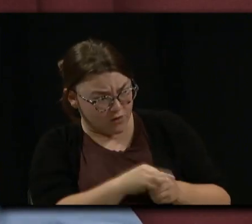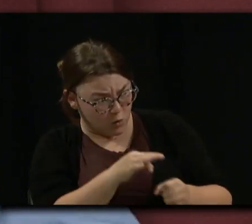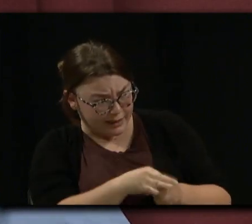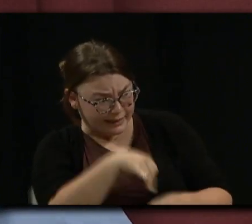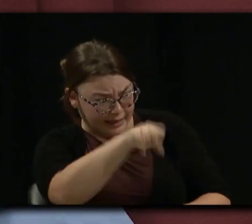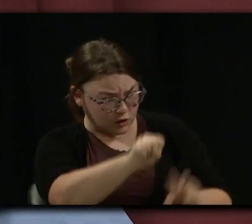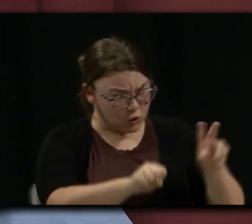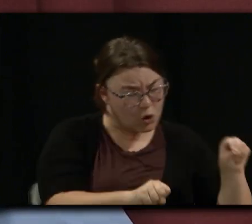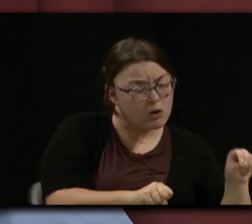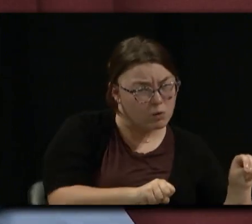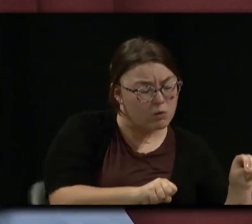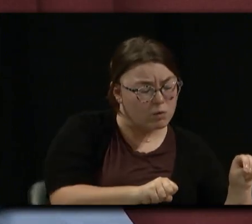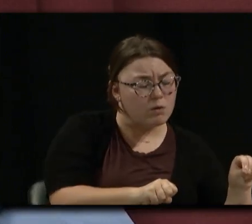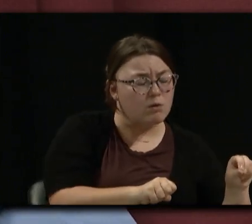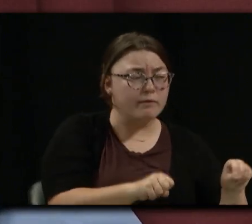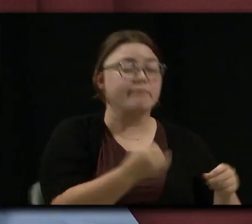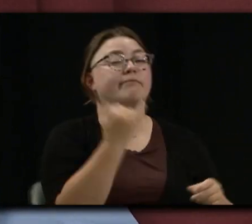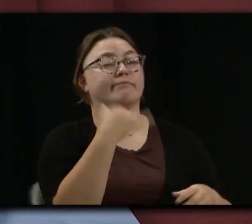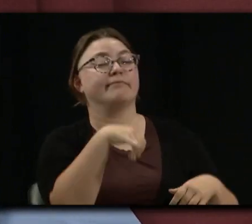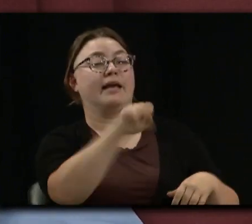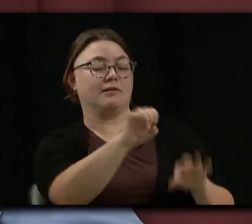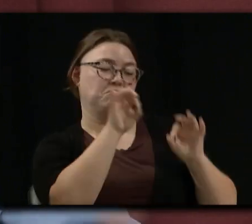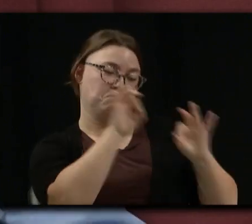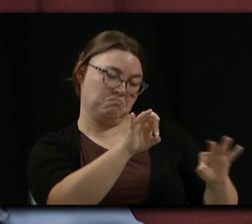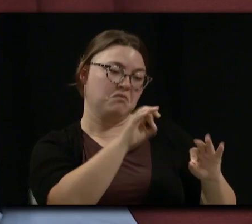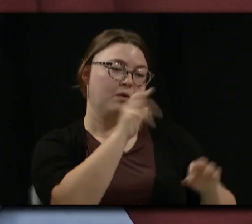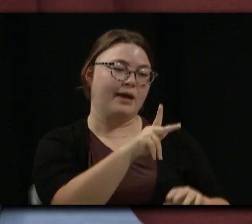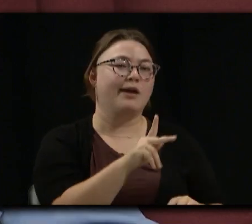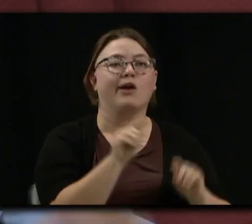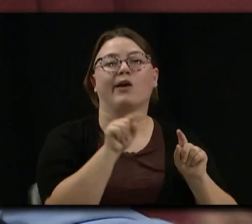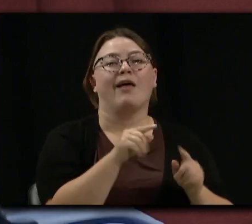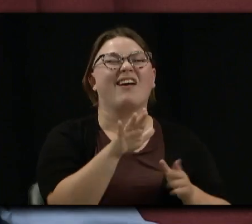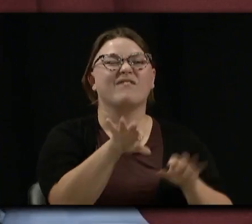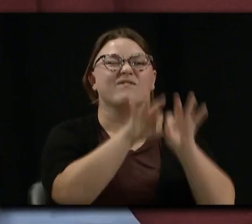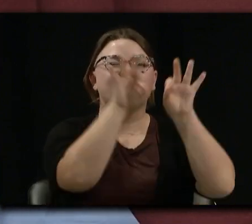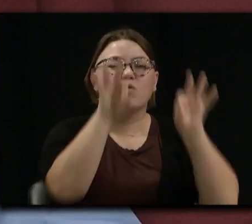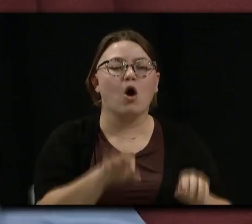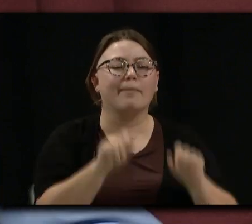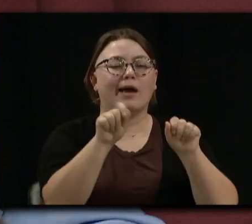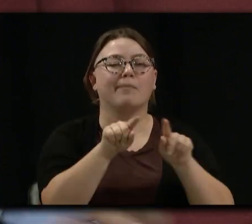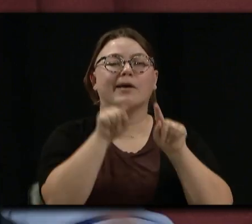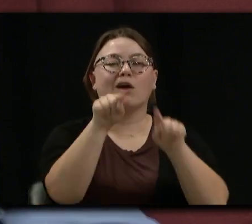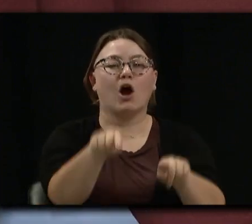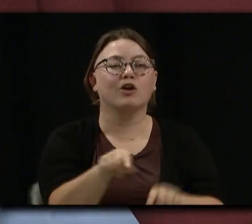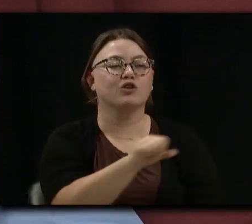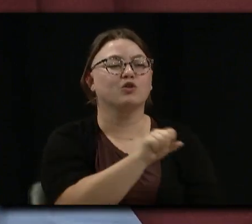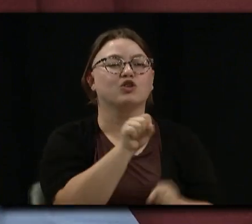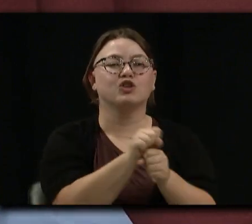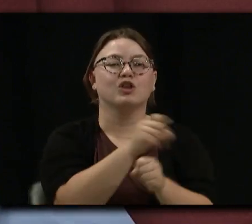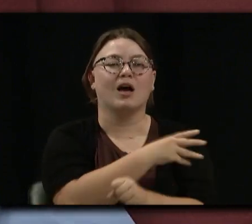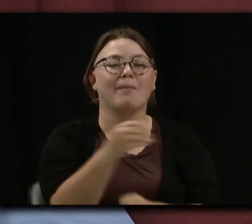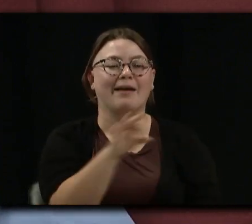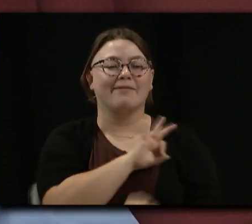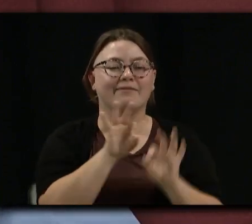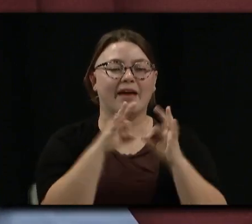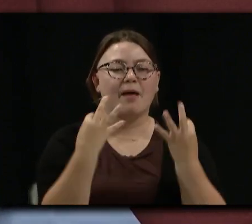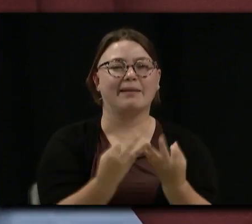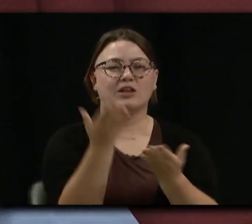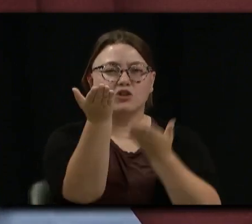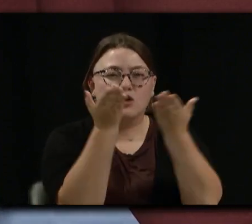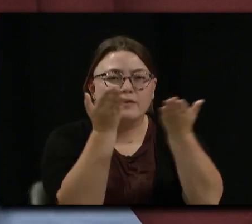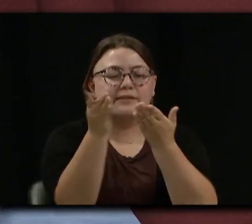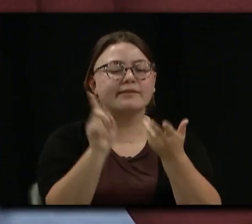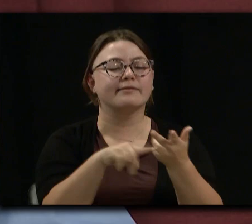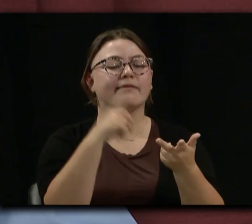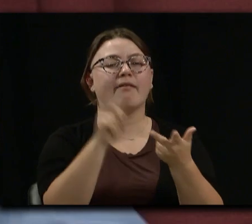off those registration forms at a number of locations, Job and Family Services, local libraries. There are many locations that you